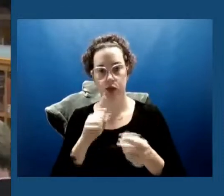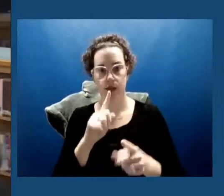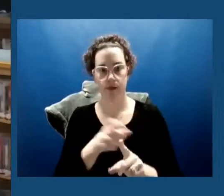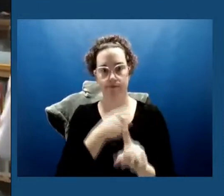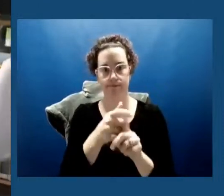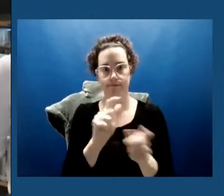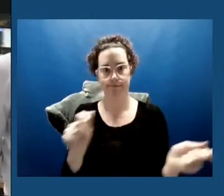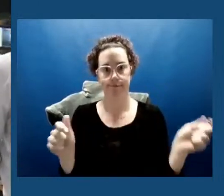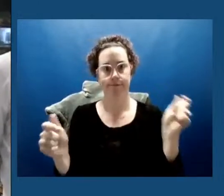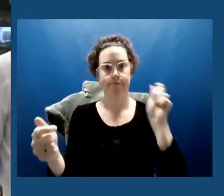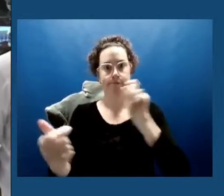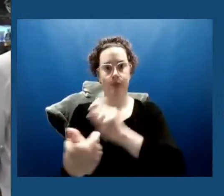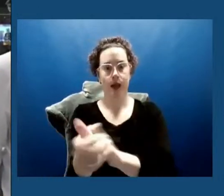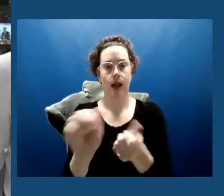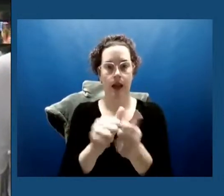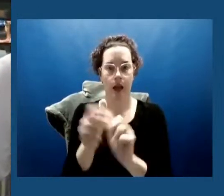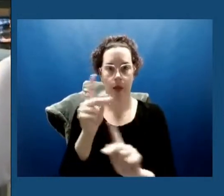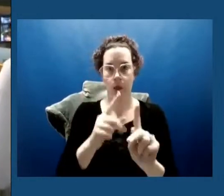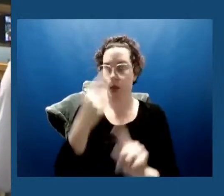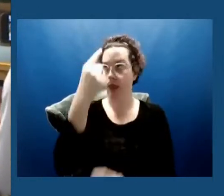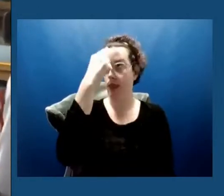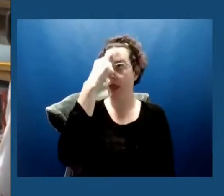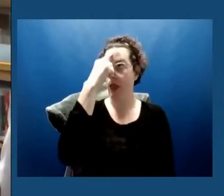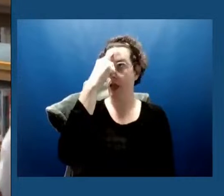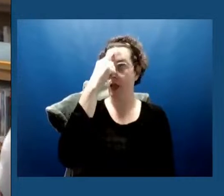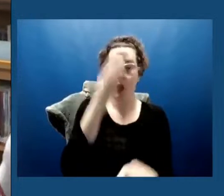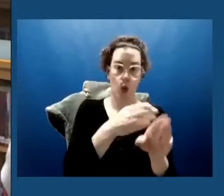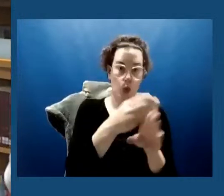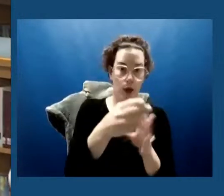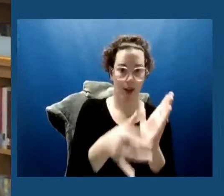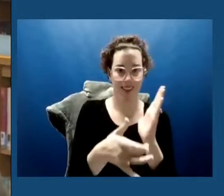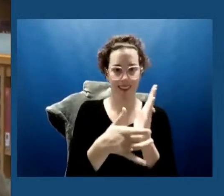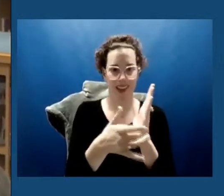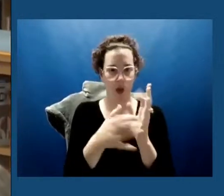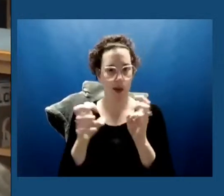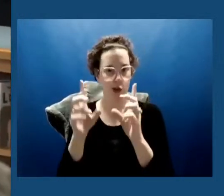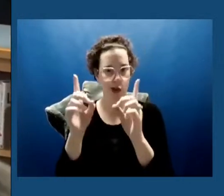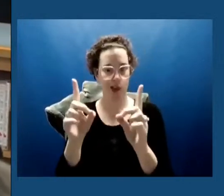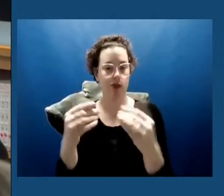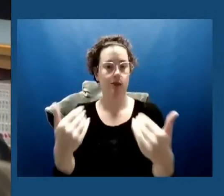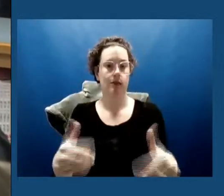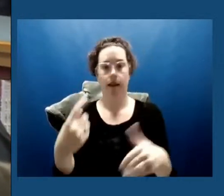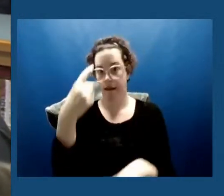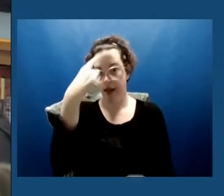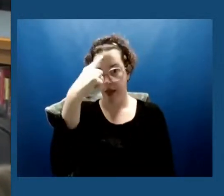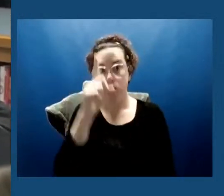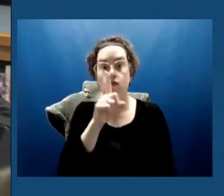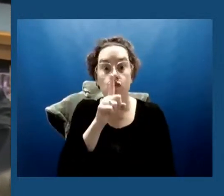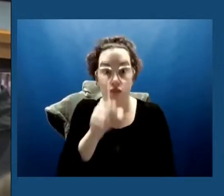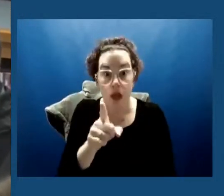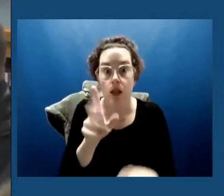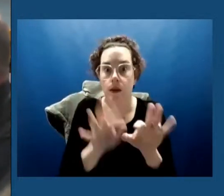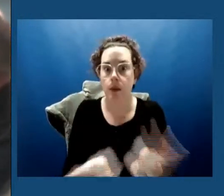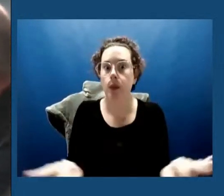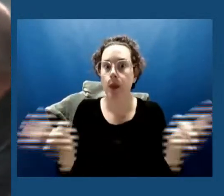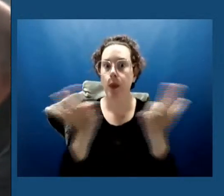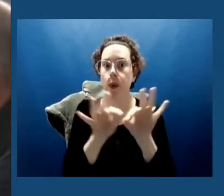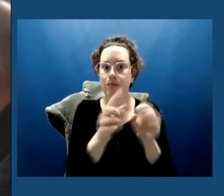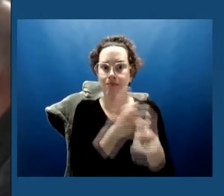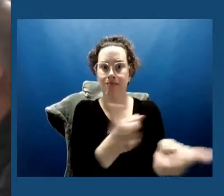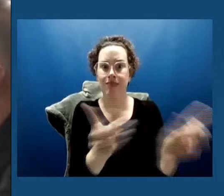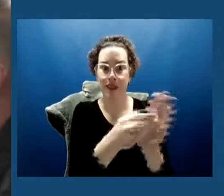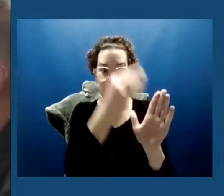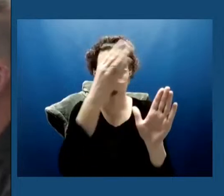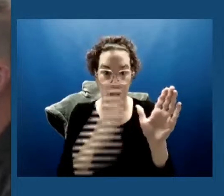of how people think about career and technical education. And I think it's really important for our students to